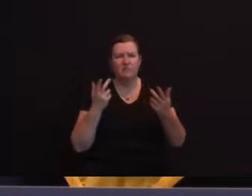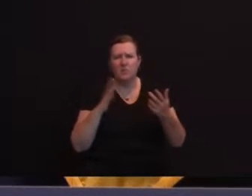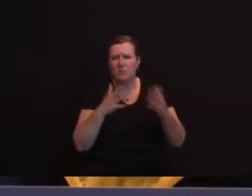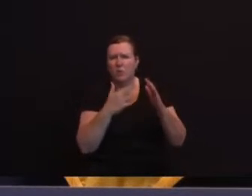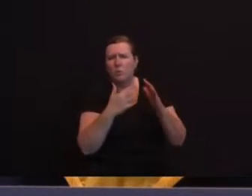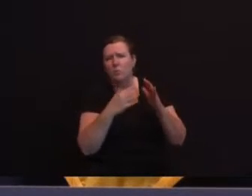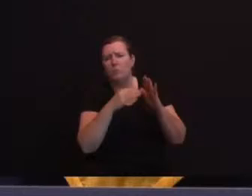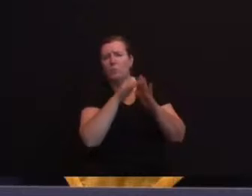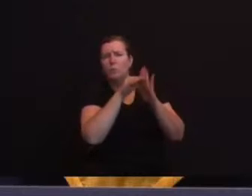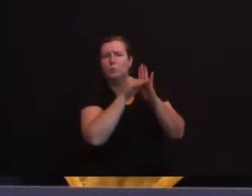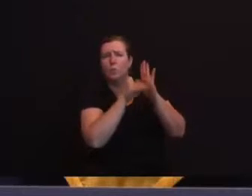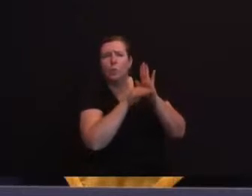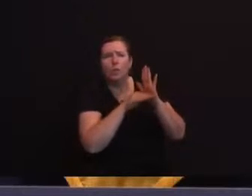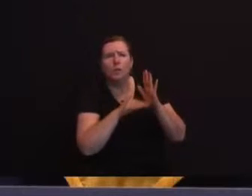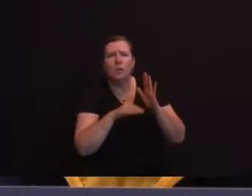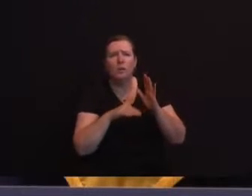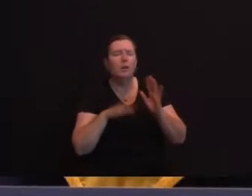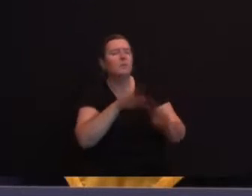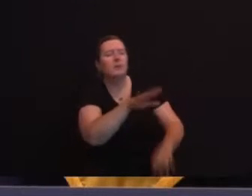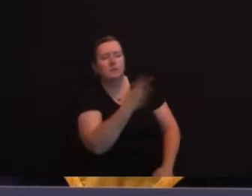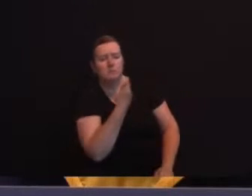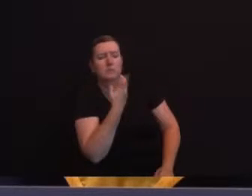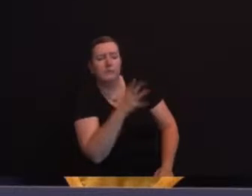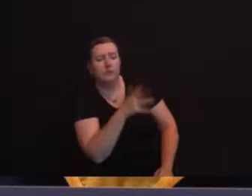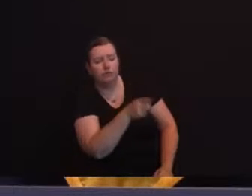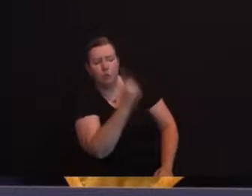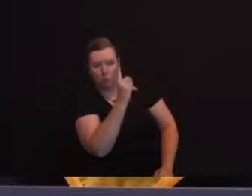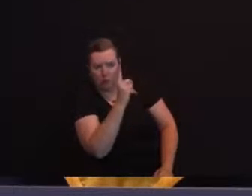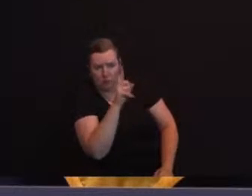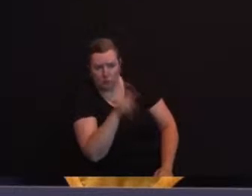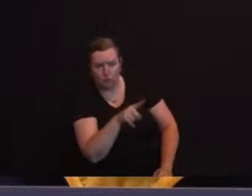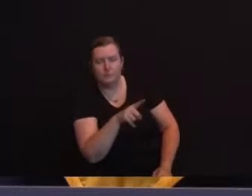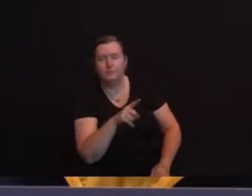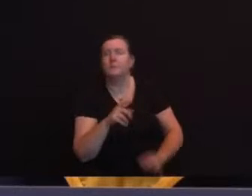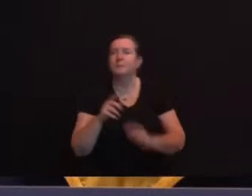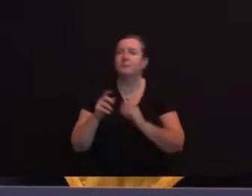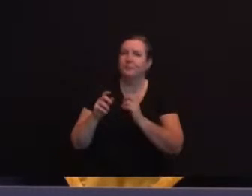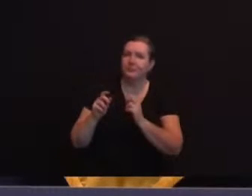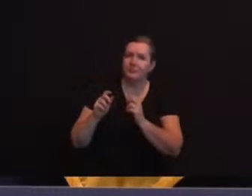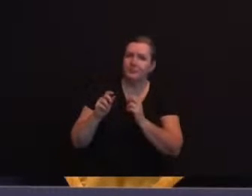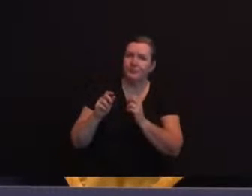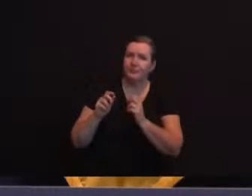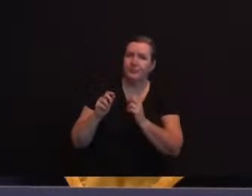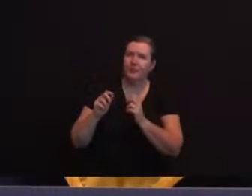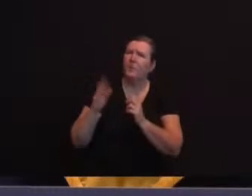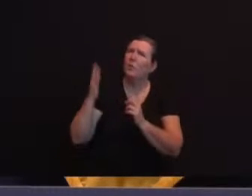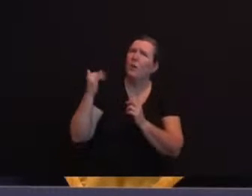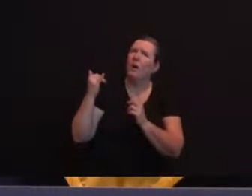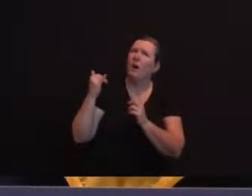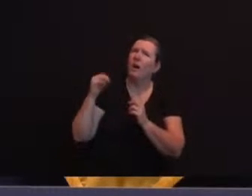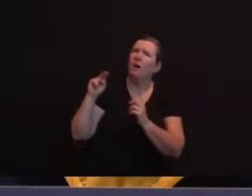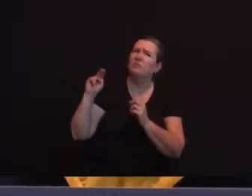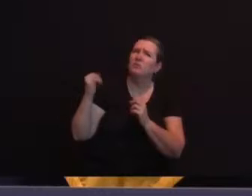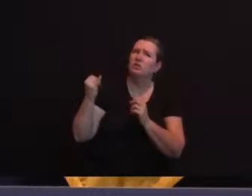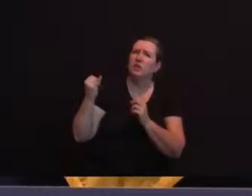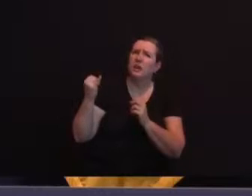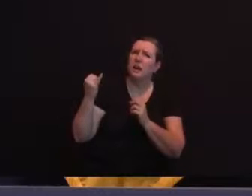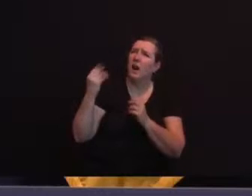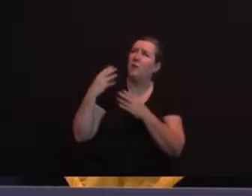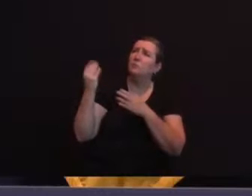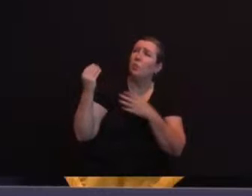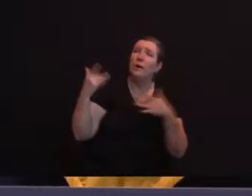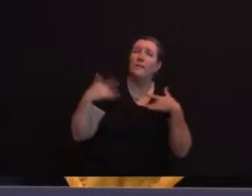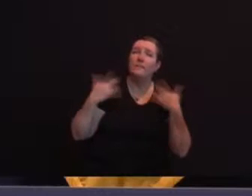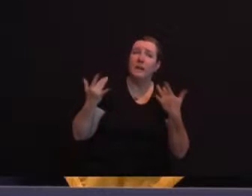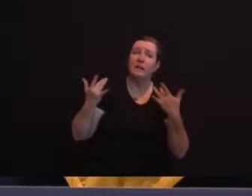be ramped up? And last one real quick is, why is New Jersey's outdoor event capacity at 150 when